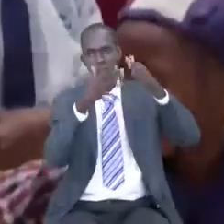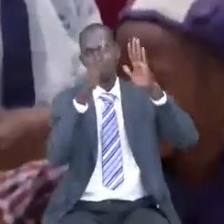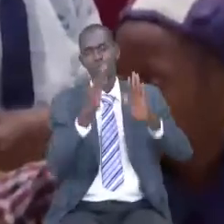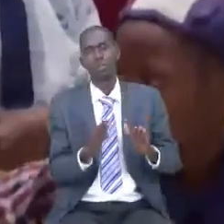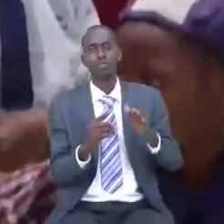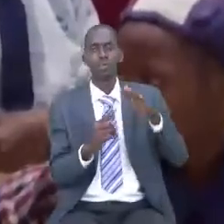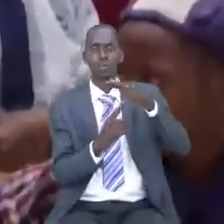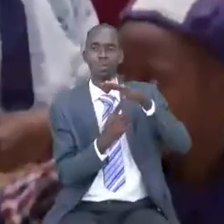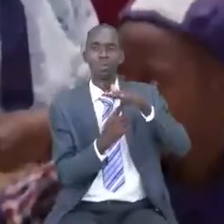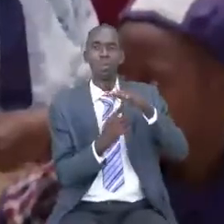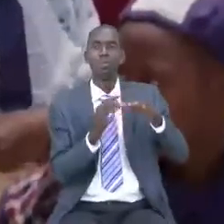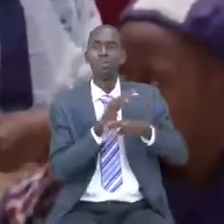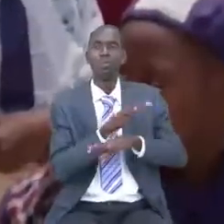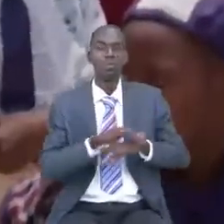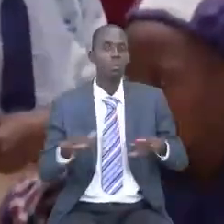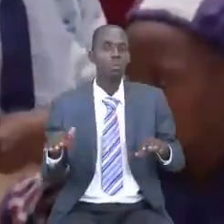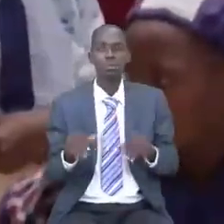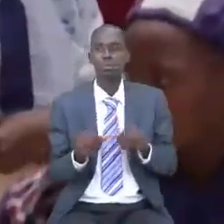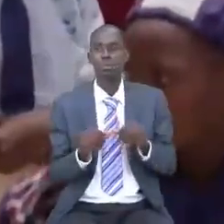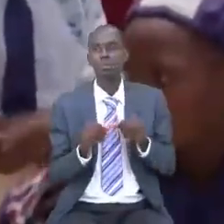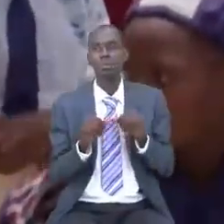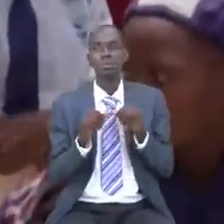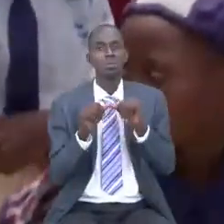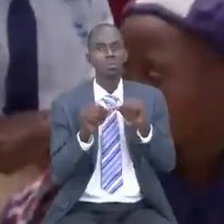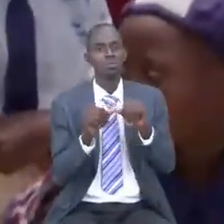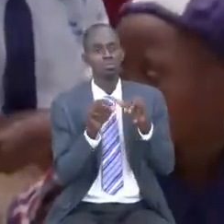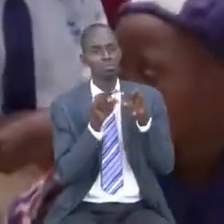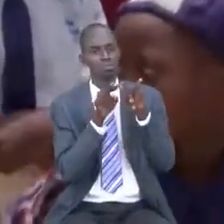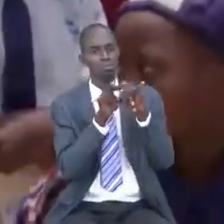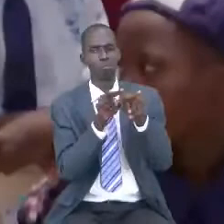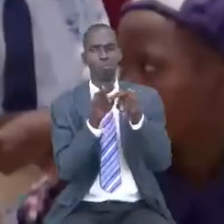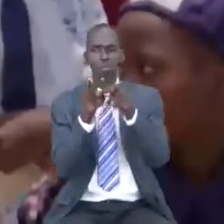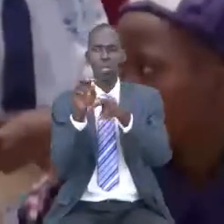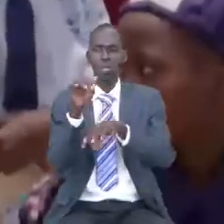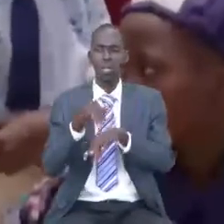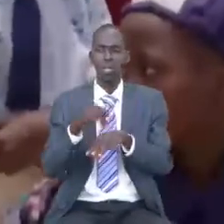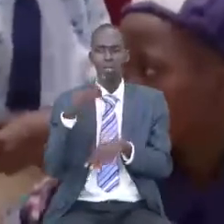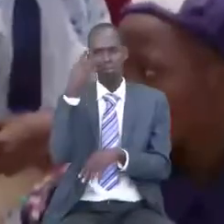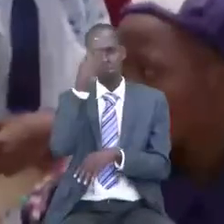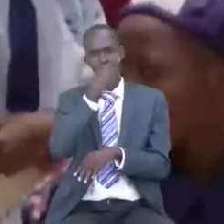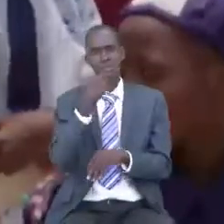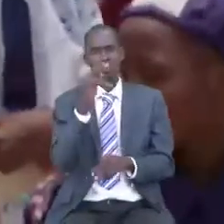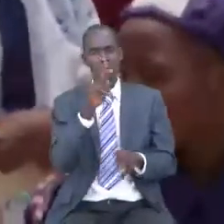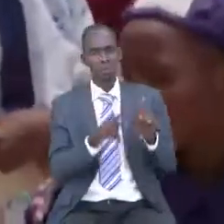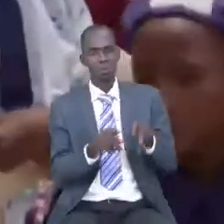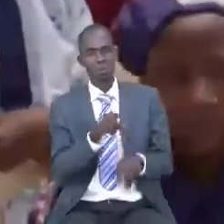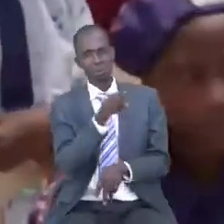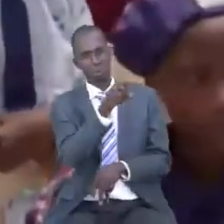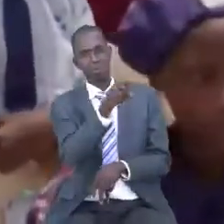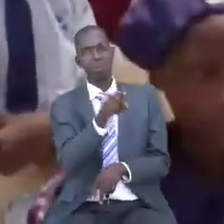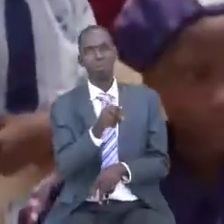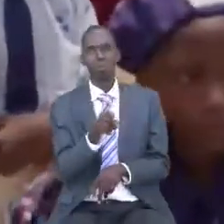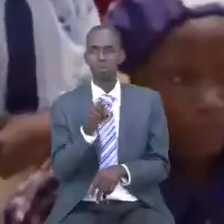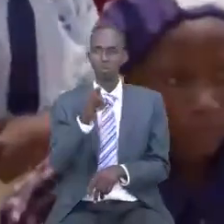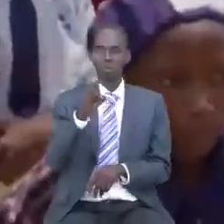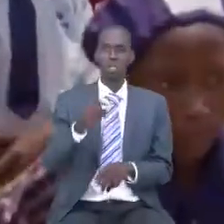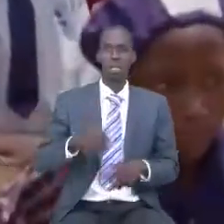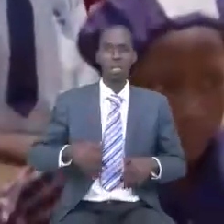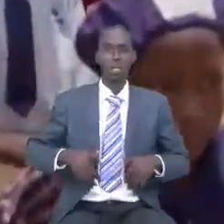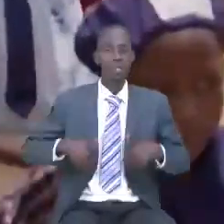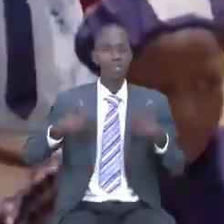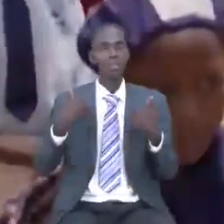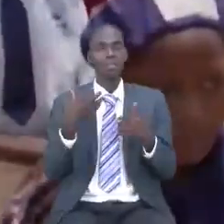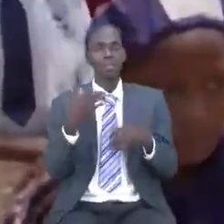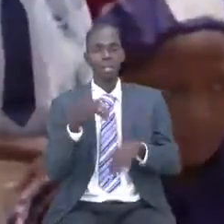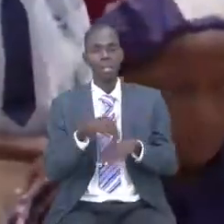You keep on looking at the faces of the liars, pointing at them, jerking them with your fingers. You